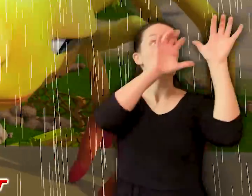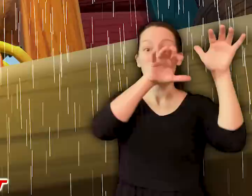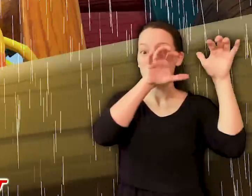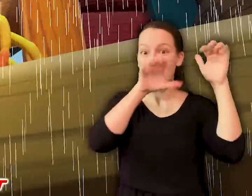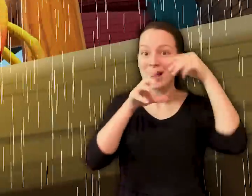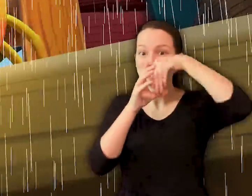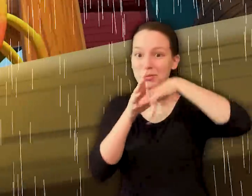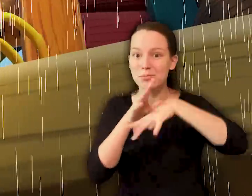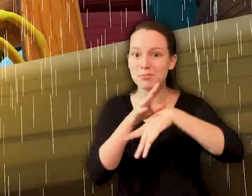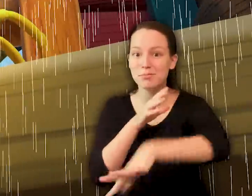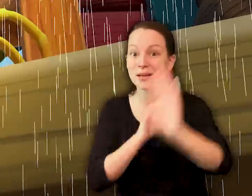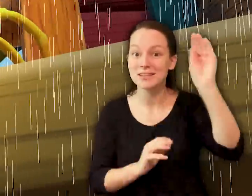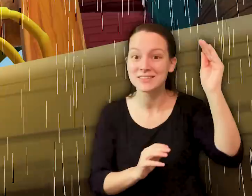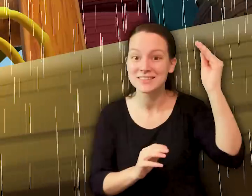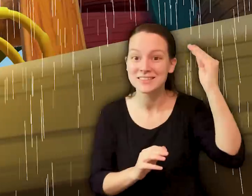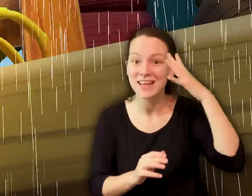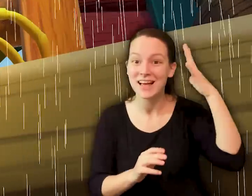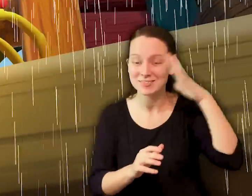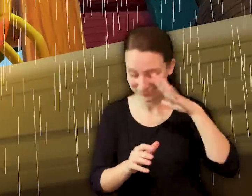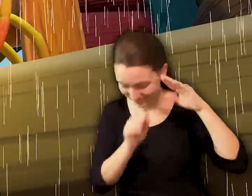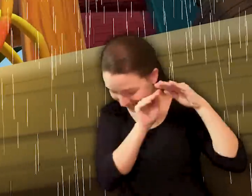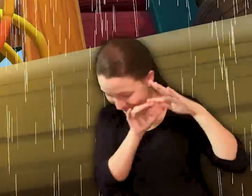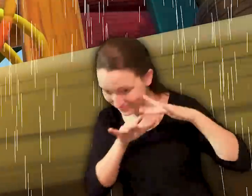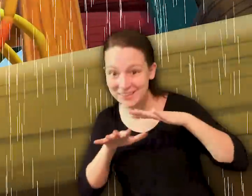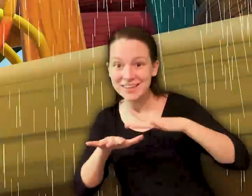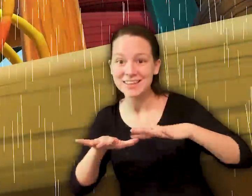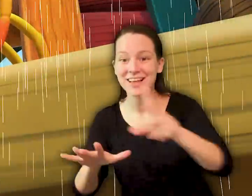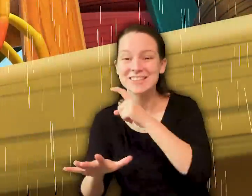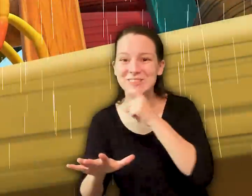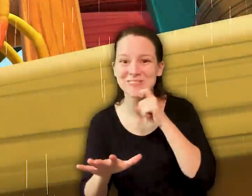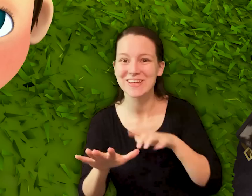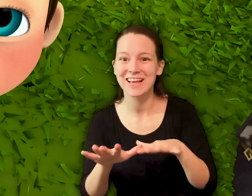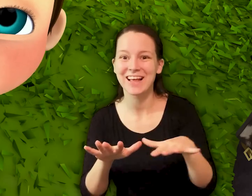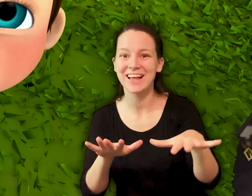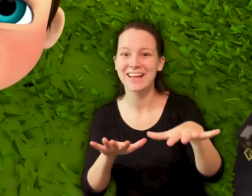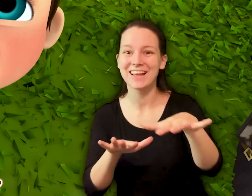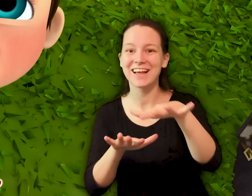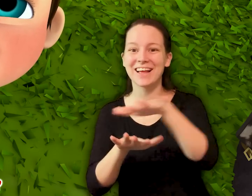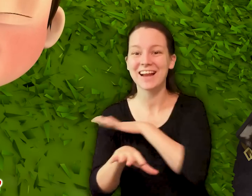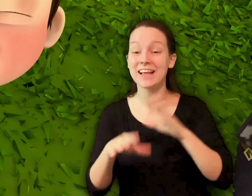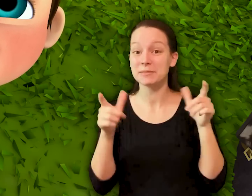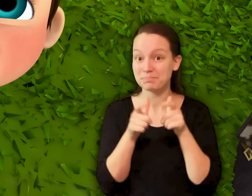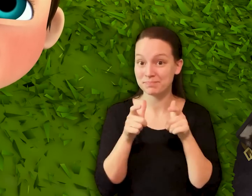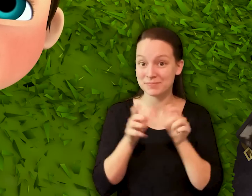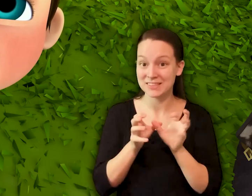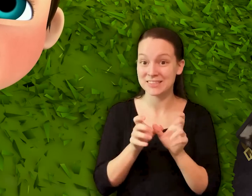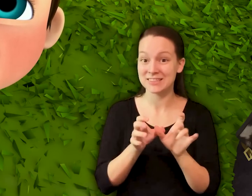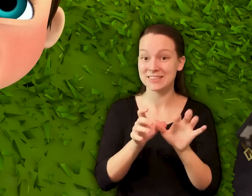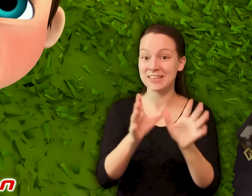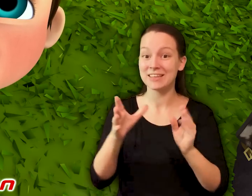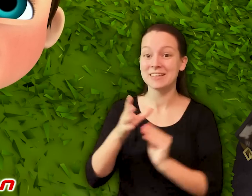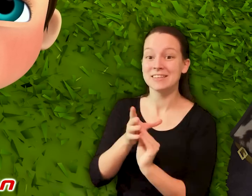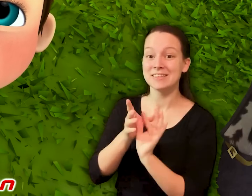the spider out out came the Sun and dried up all the rain and the in into to SPID climbed